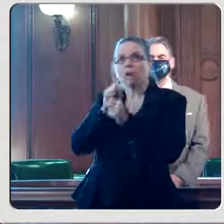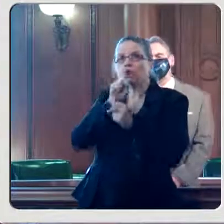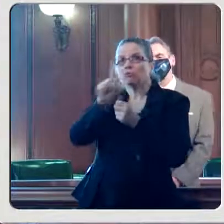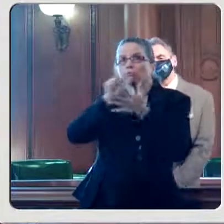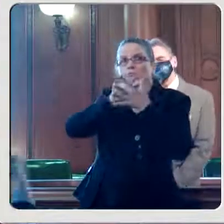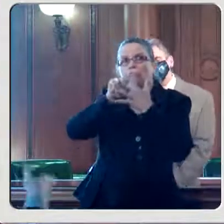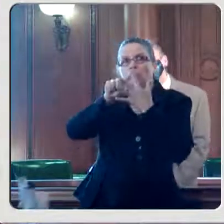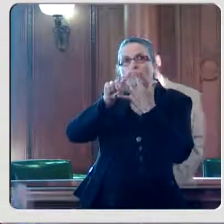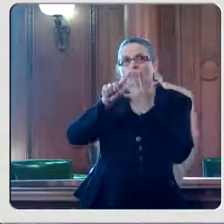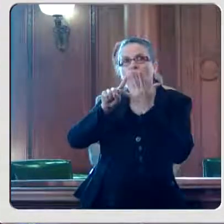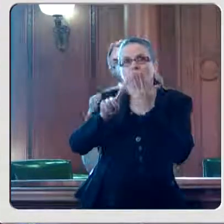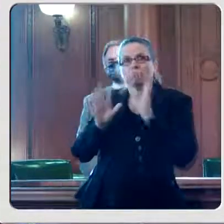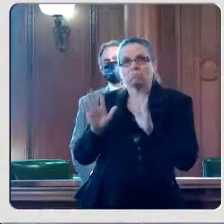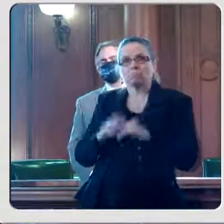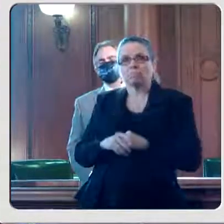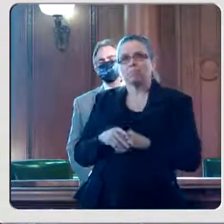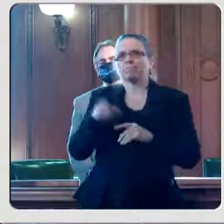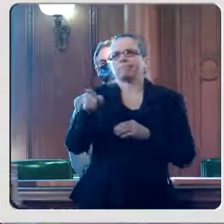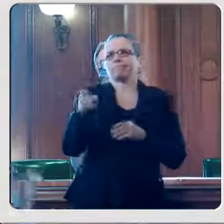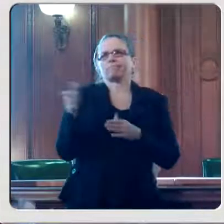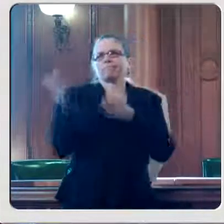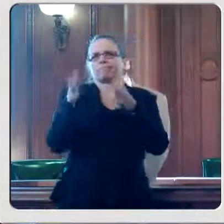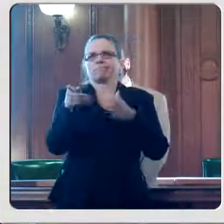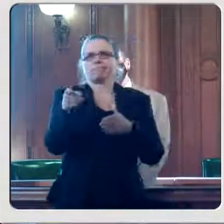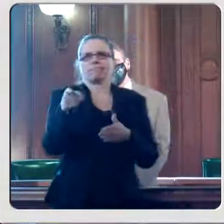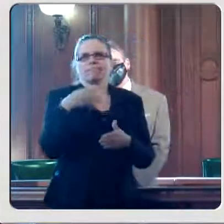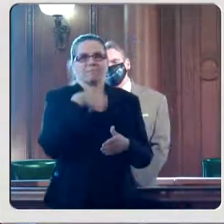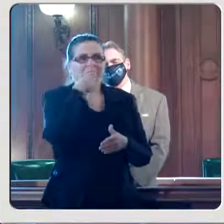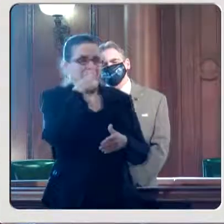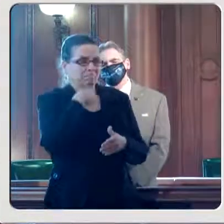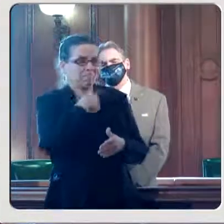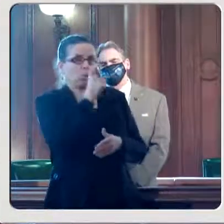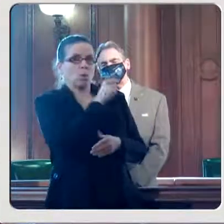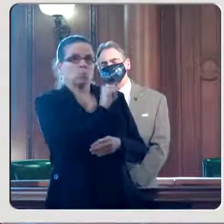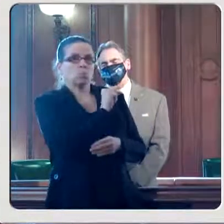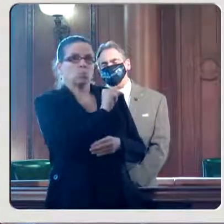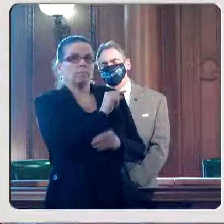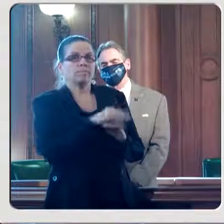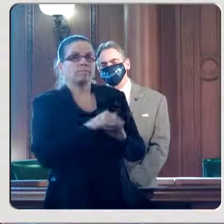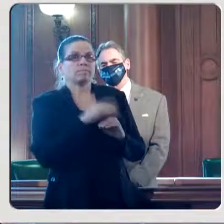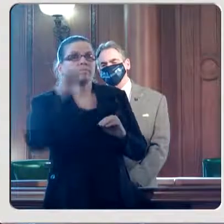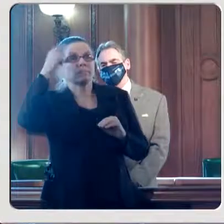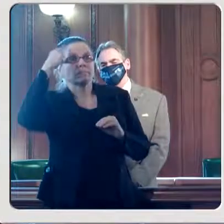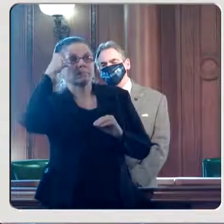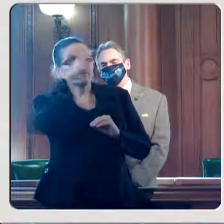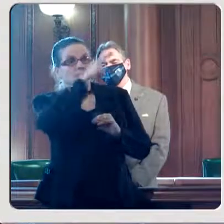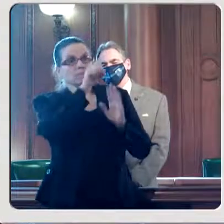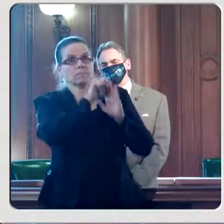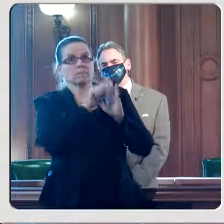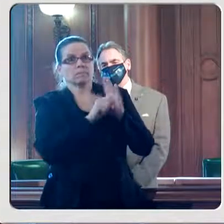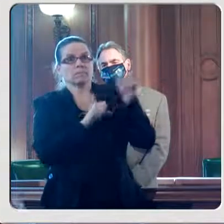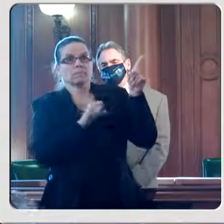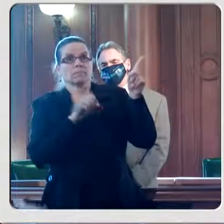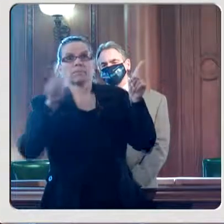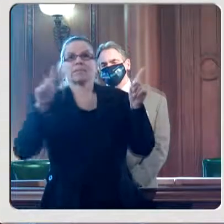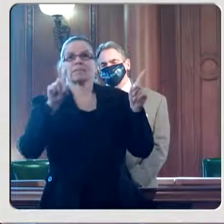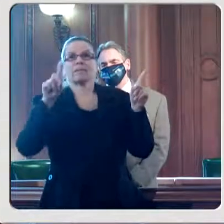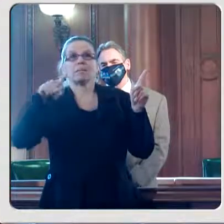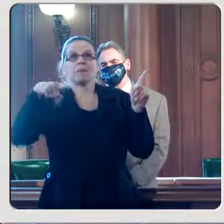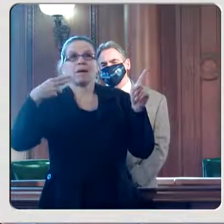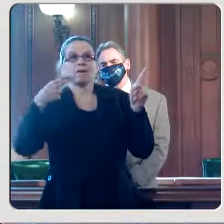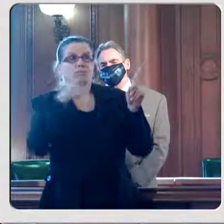up on that, have you had any indication from the state health department that they will be amenable to